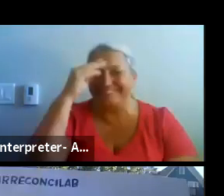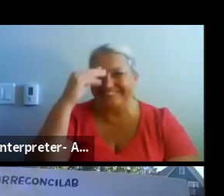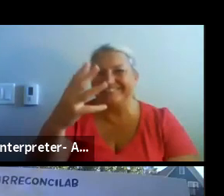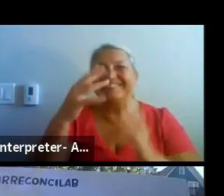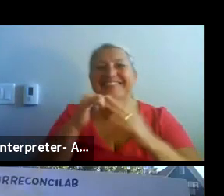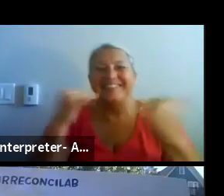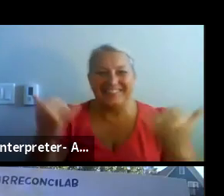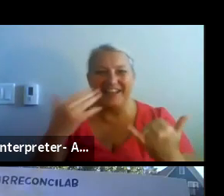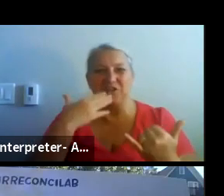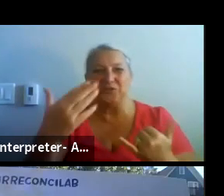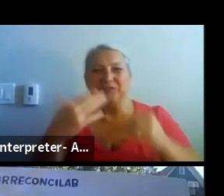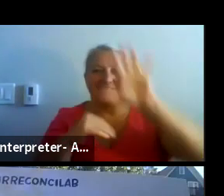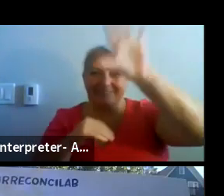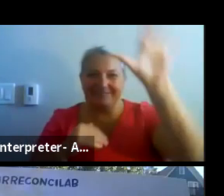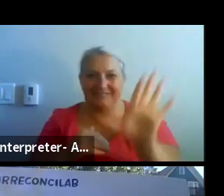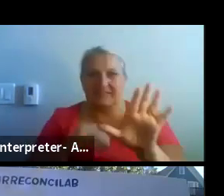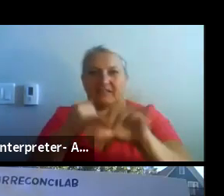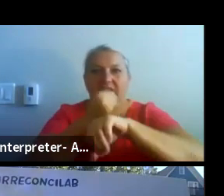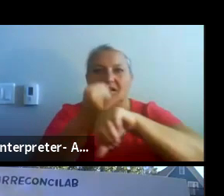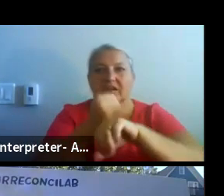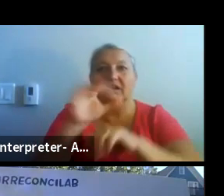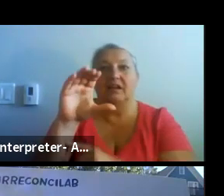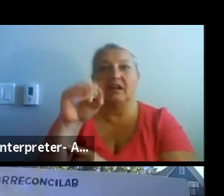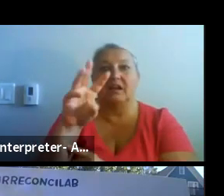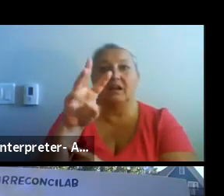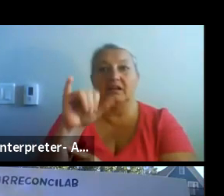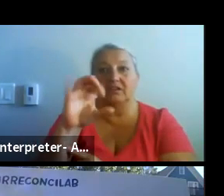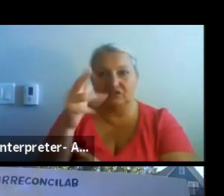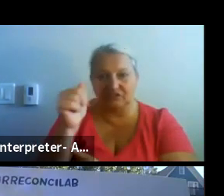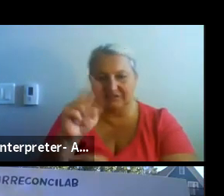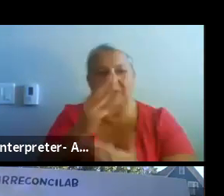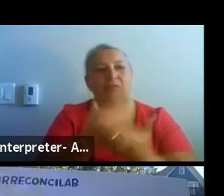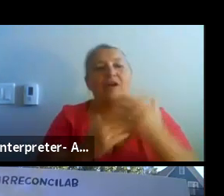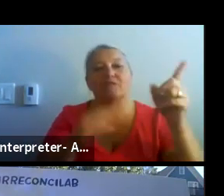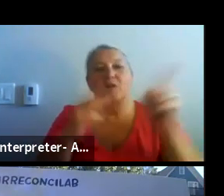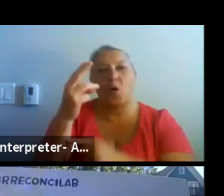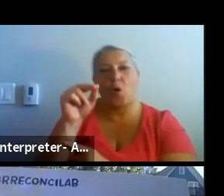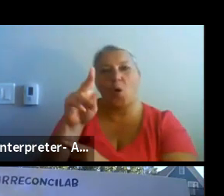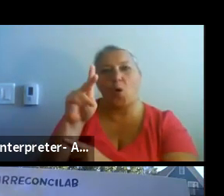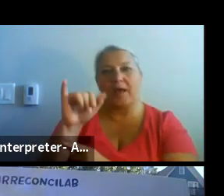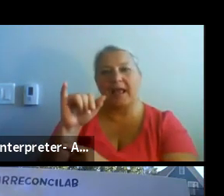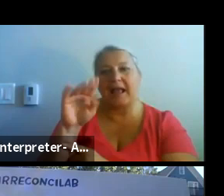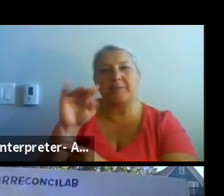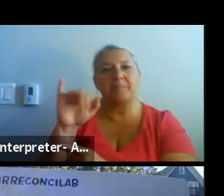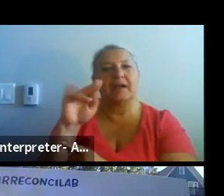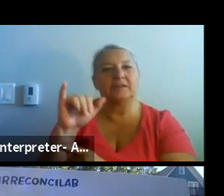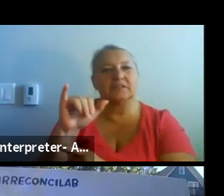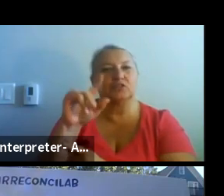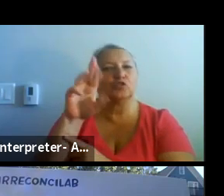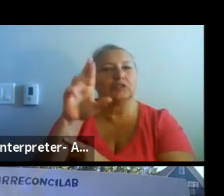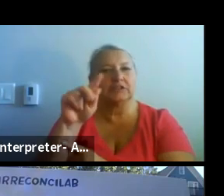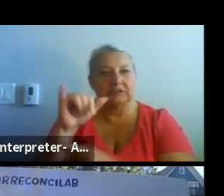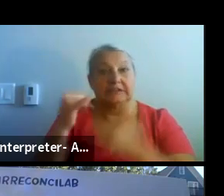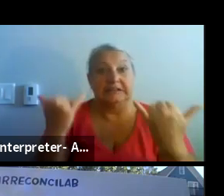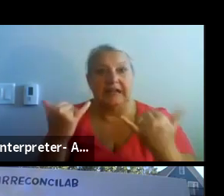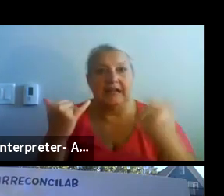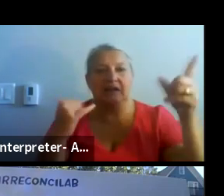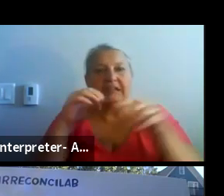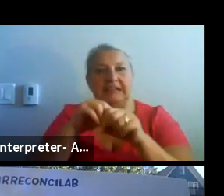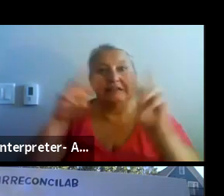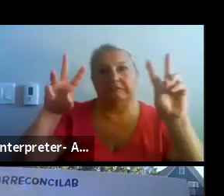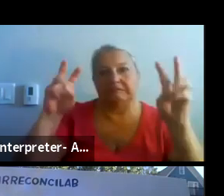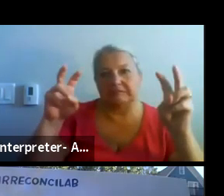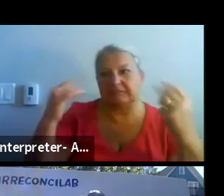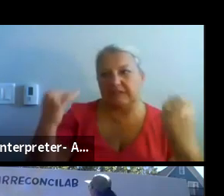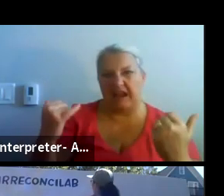The Couchin Nation. And it's part of the Hokomenum Treaty Group, which is currently in stage 5 treaty